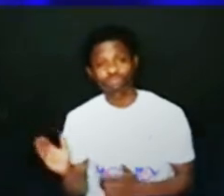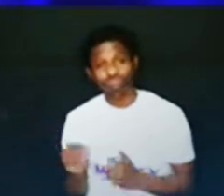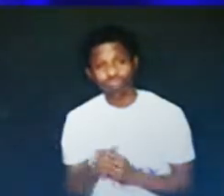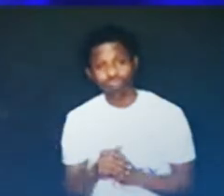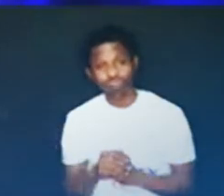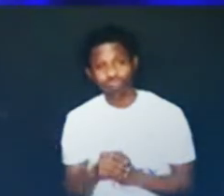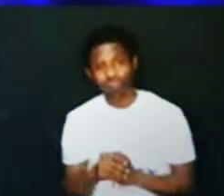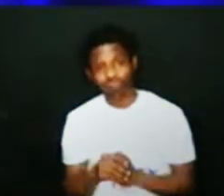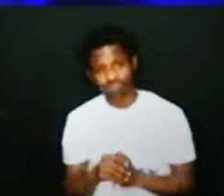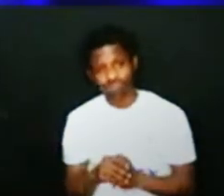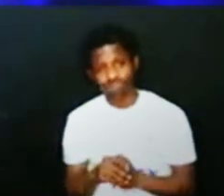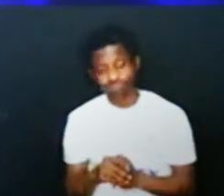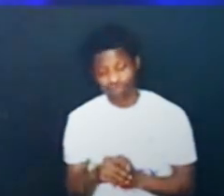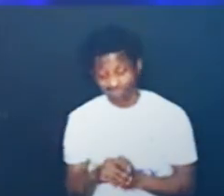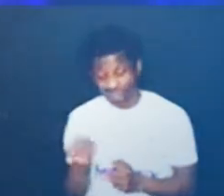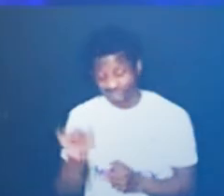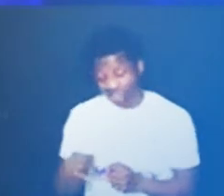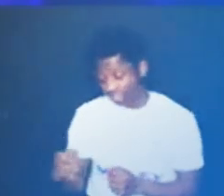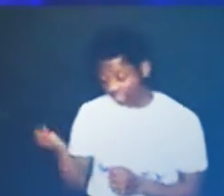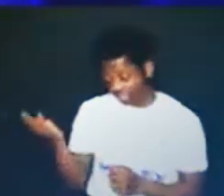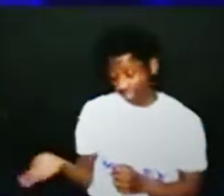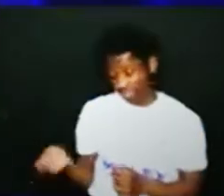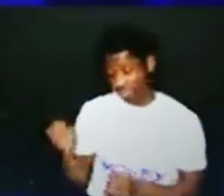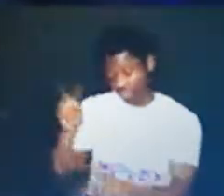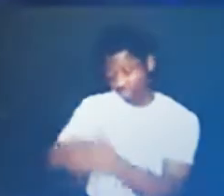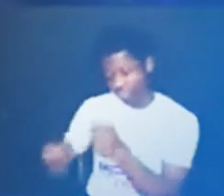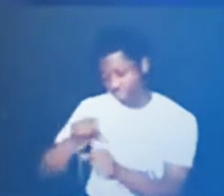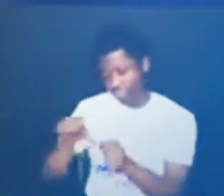here is Paul in Jerusalem.